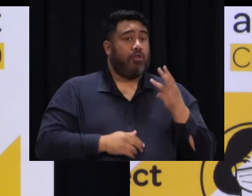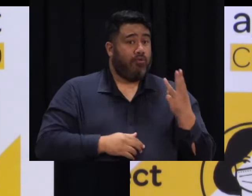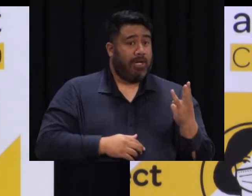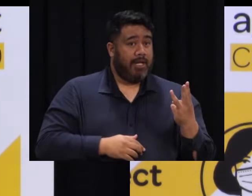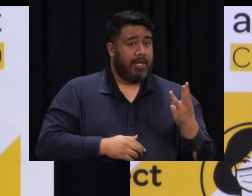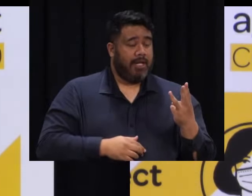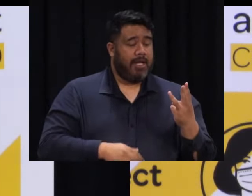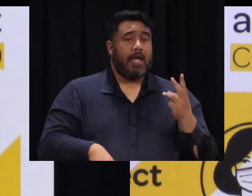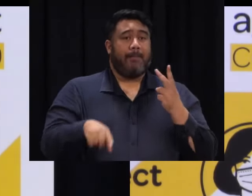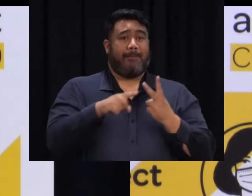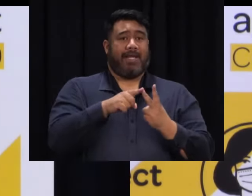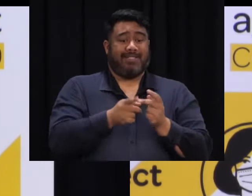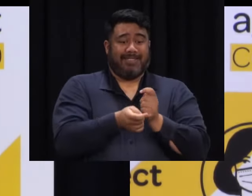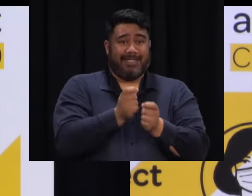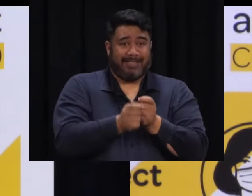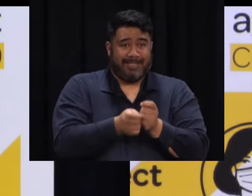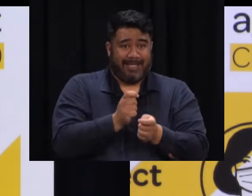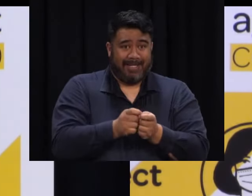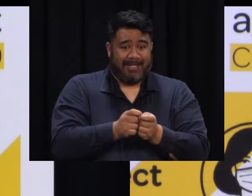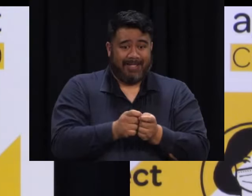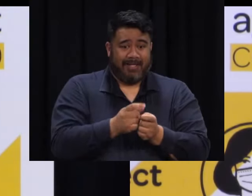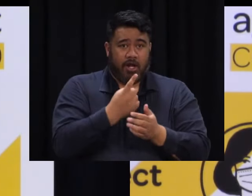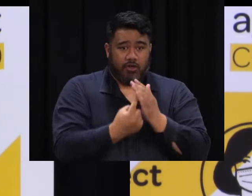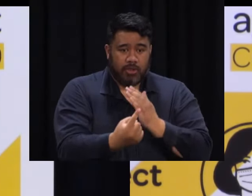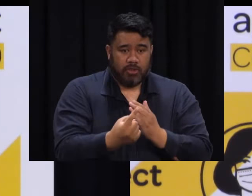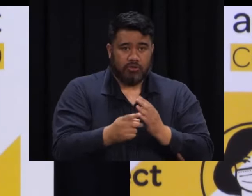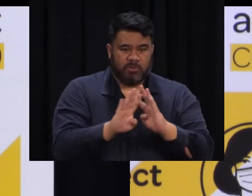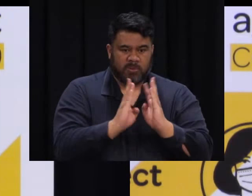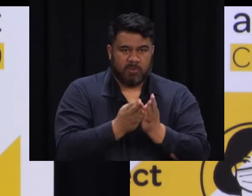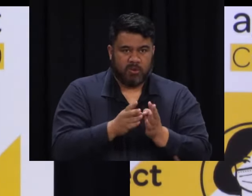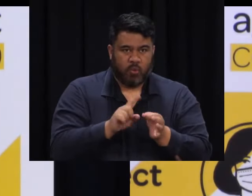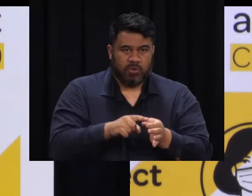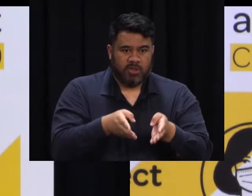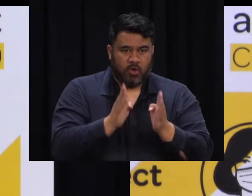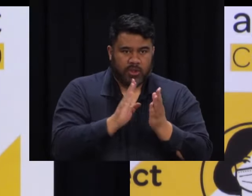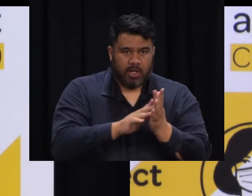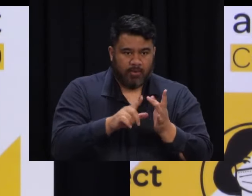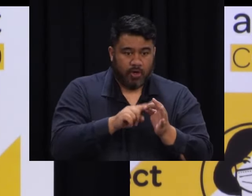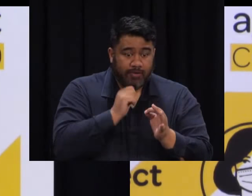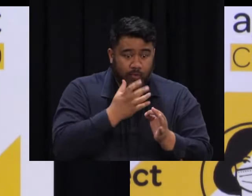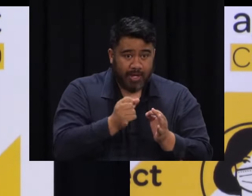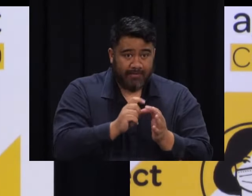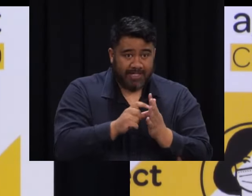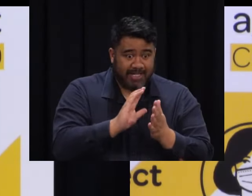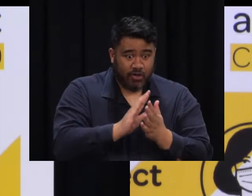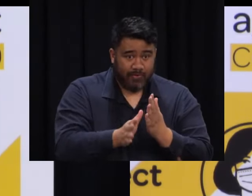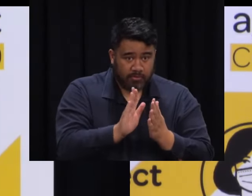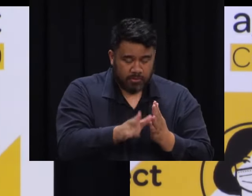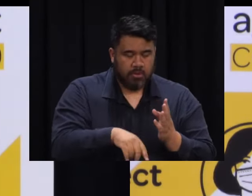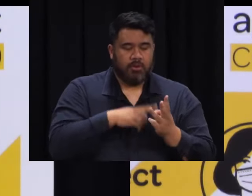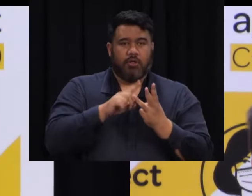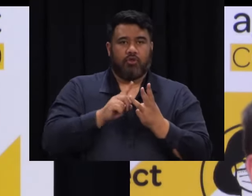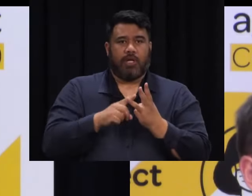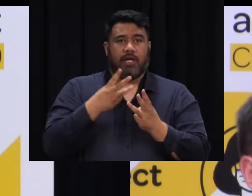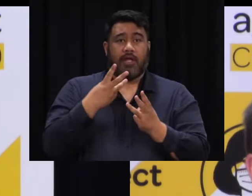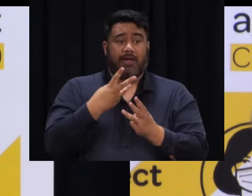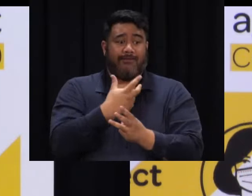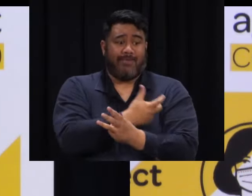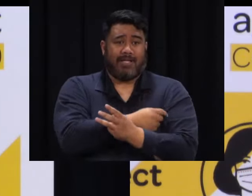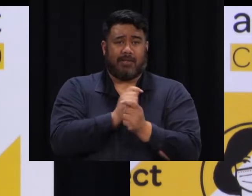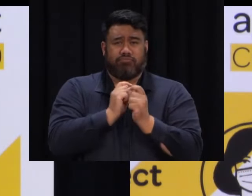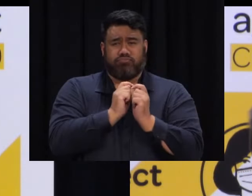testing, contact tracing, isolation, putting our cases in quarantine facilities and indeed continuing to vaccinate as fast